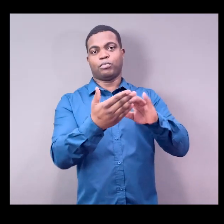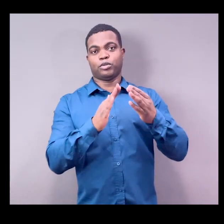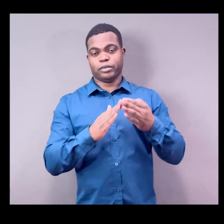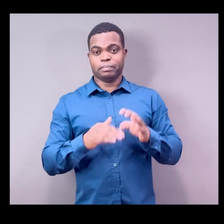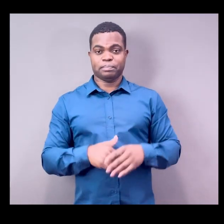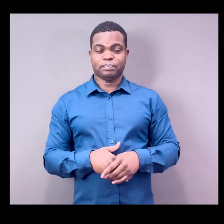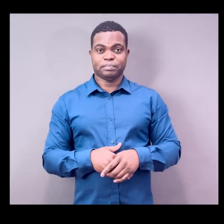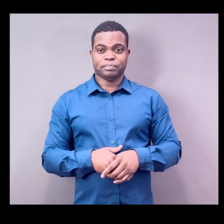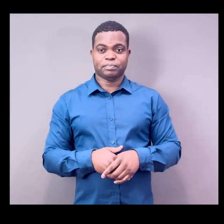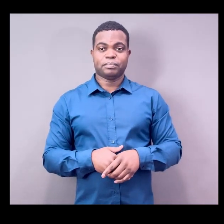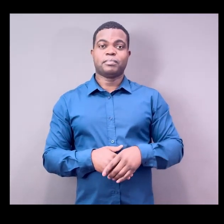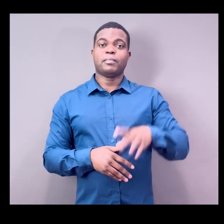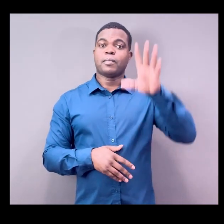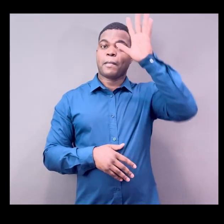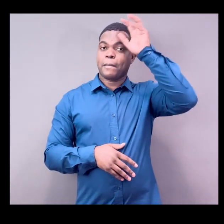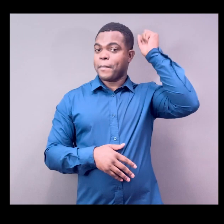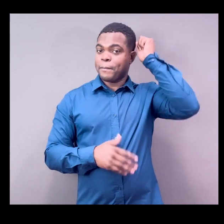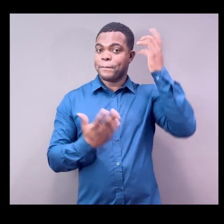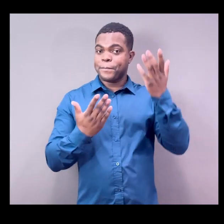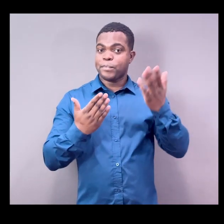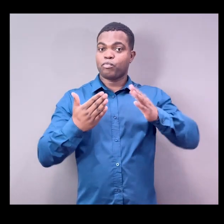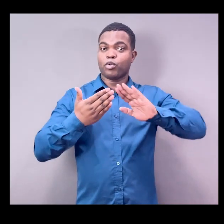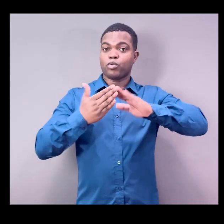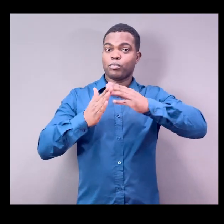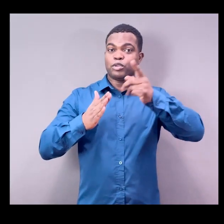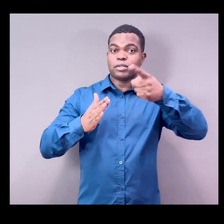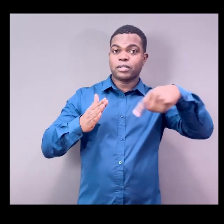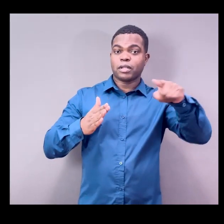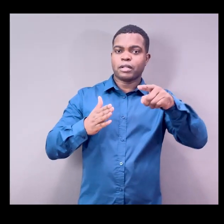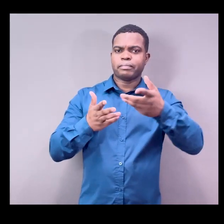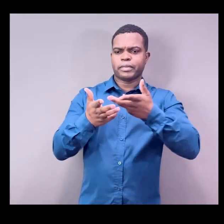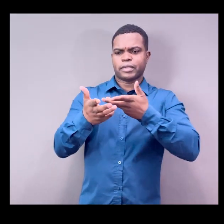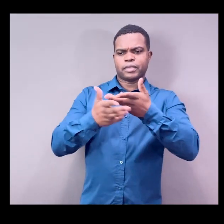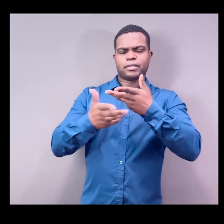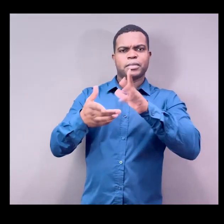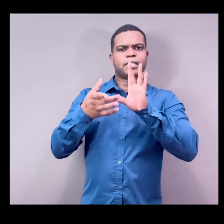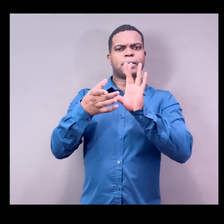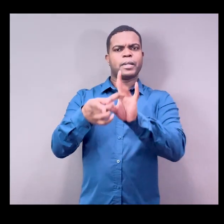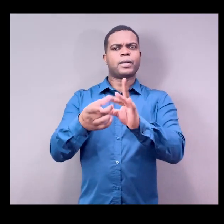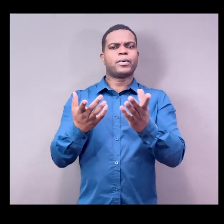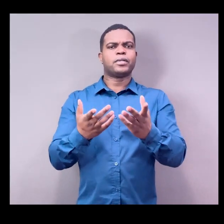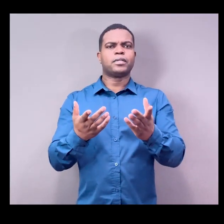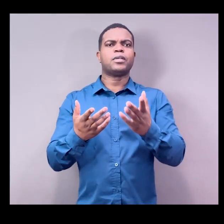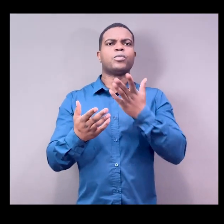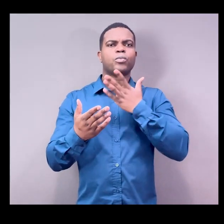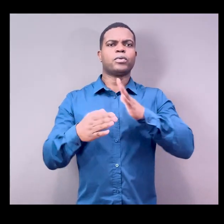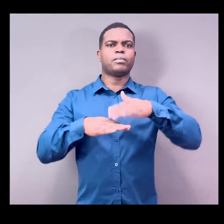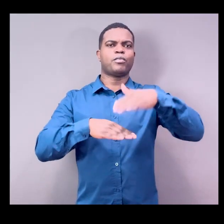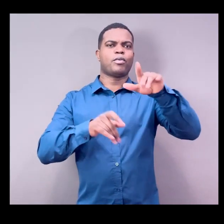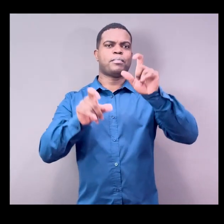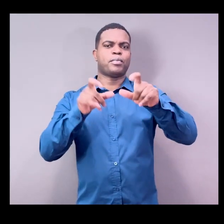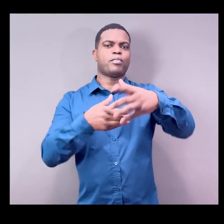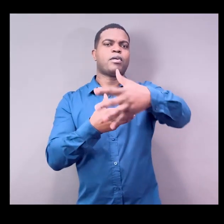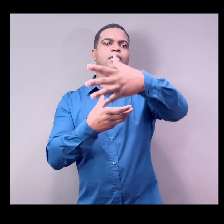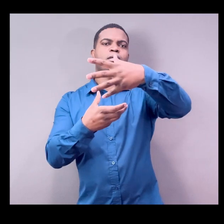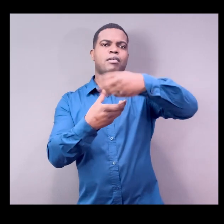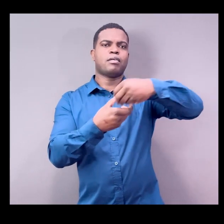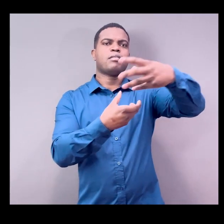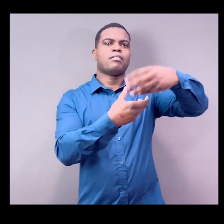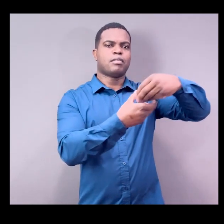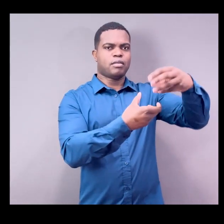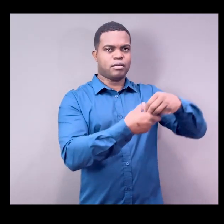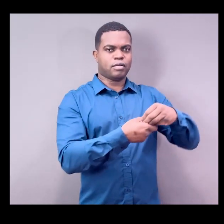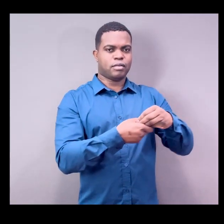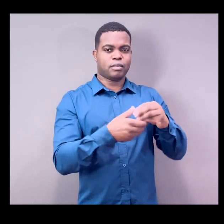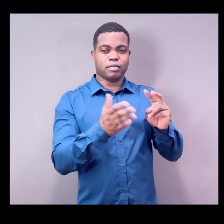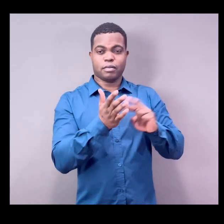engagement. Remember that community engagement is tailored towards getting people involved.